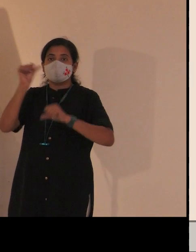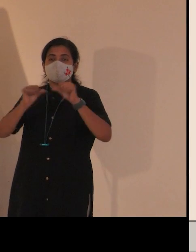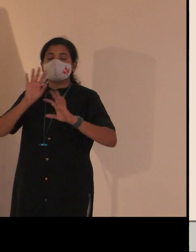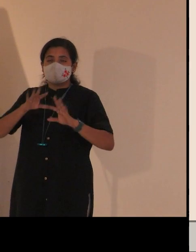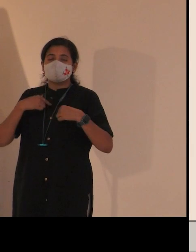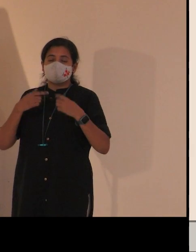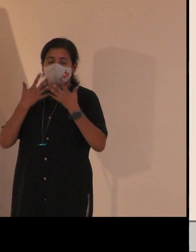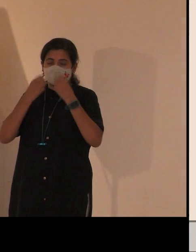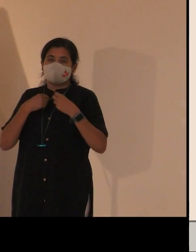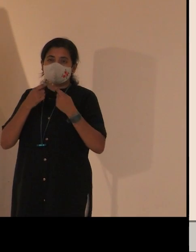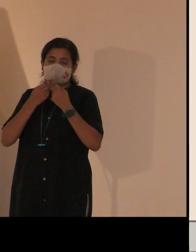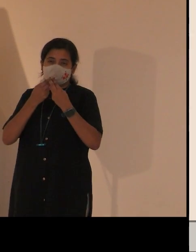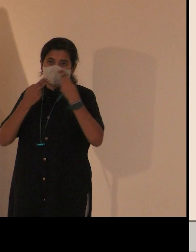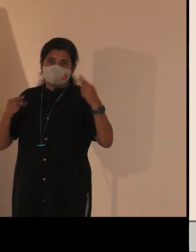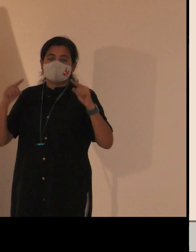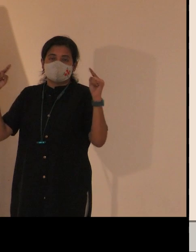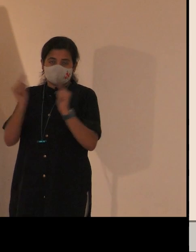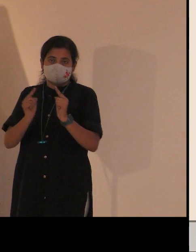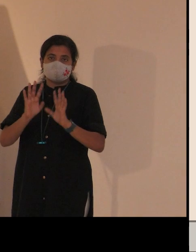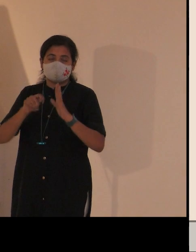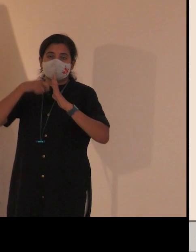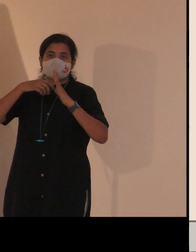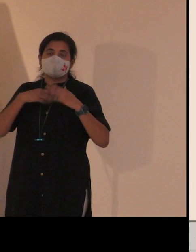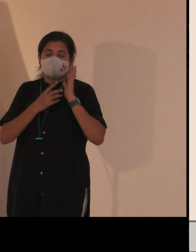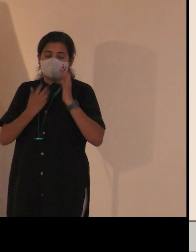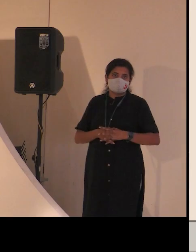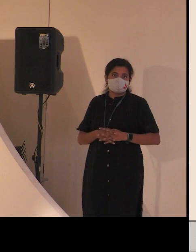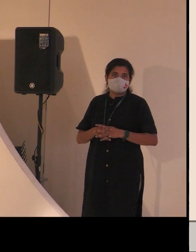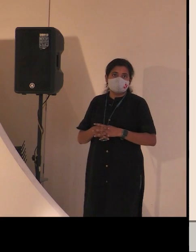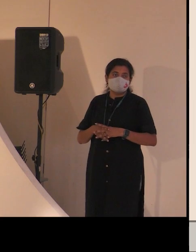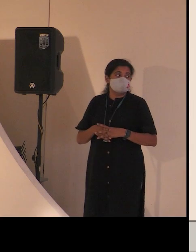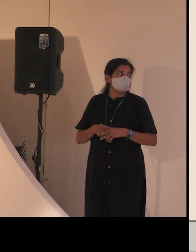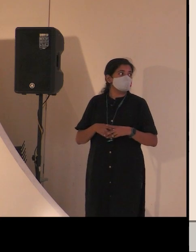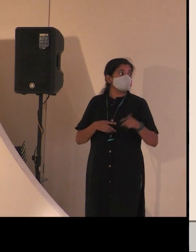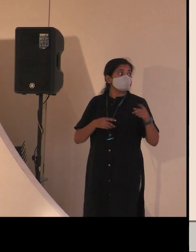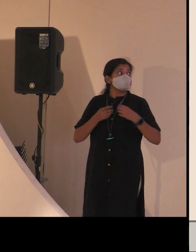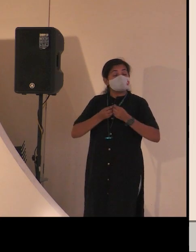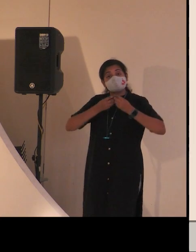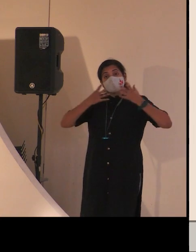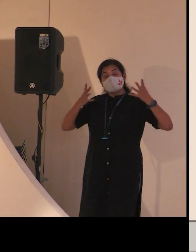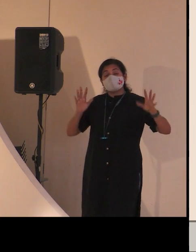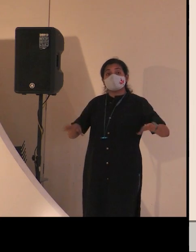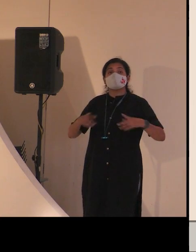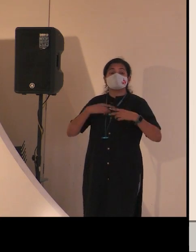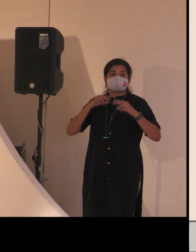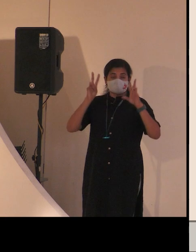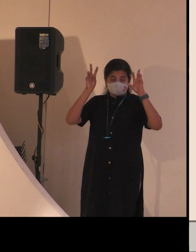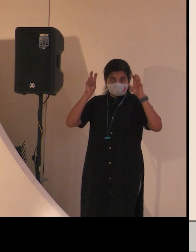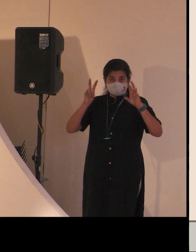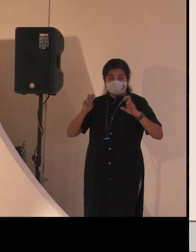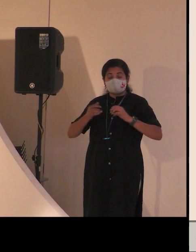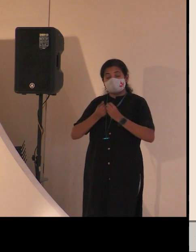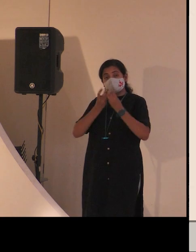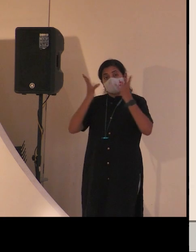on, but I'll show it in the form of that video. It gives a range of the kind of topics that